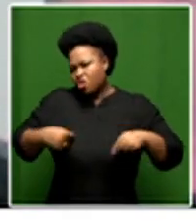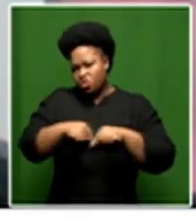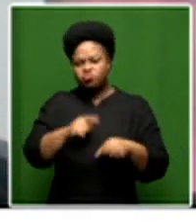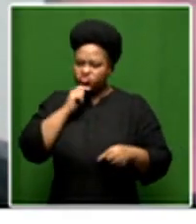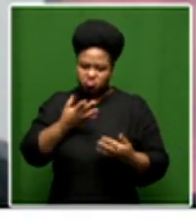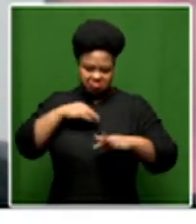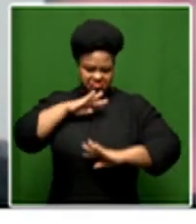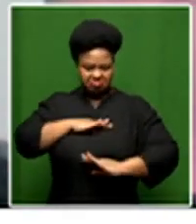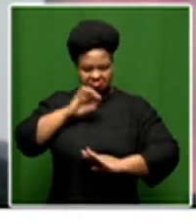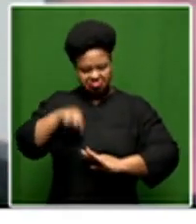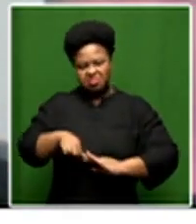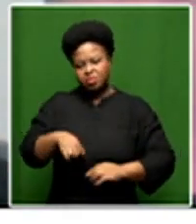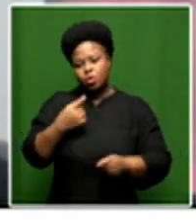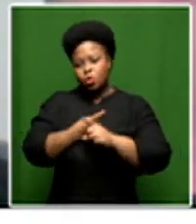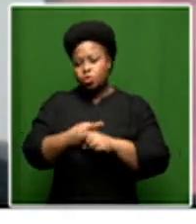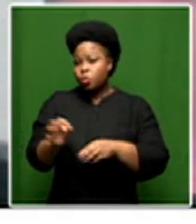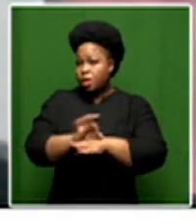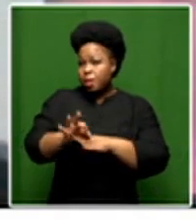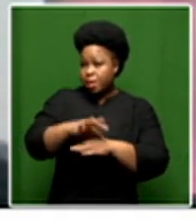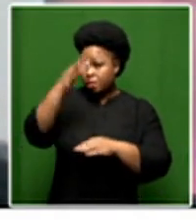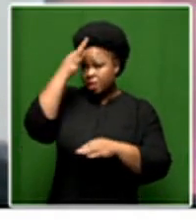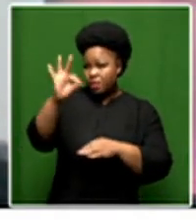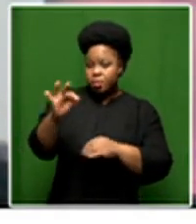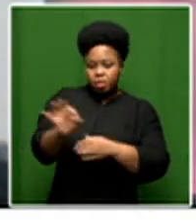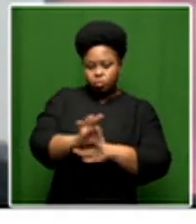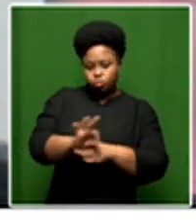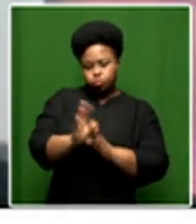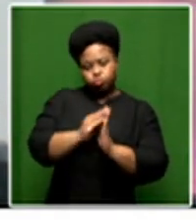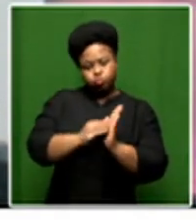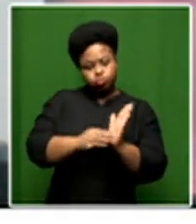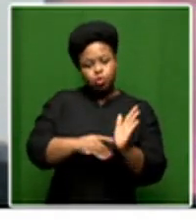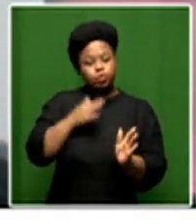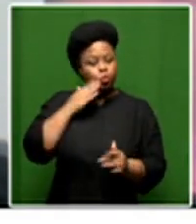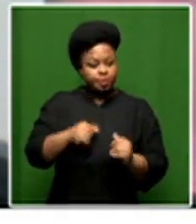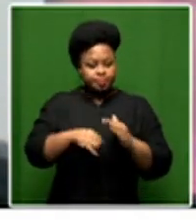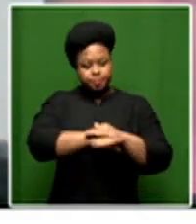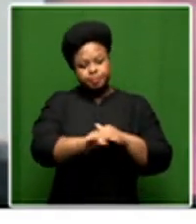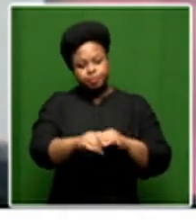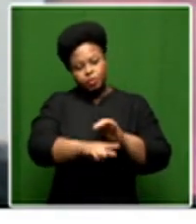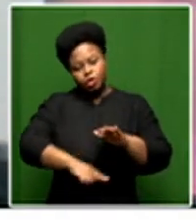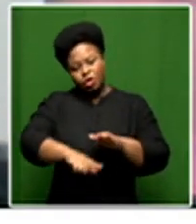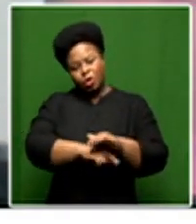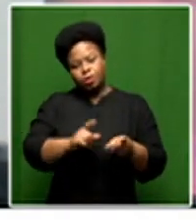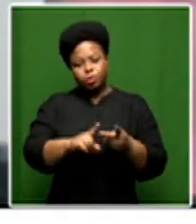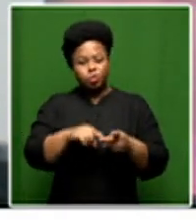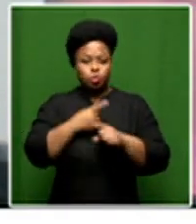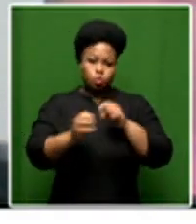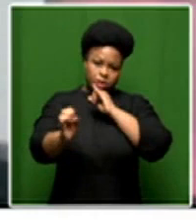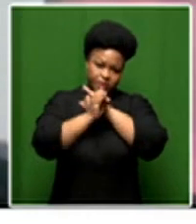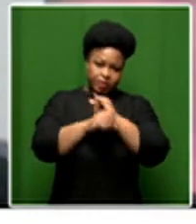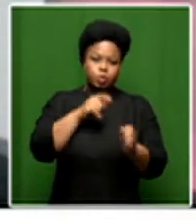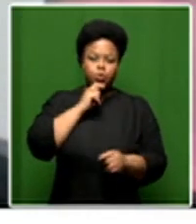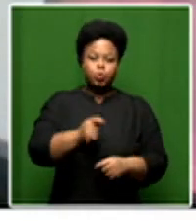quite satisfied. We're quite satisfied with the plans that we put in place at the infrastructural, but also in terms of identification